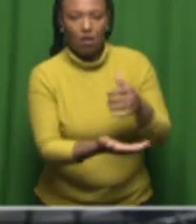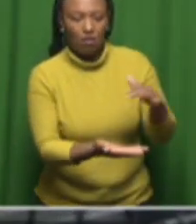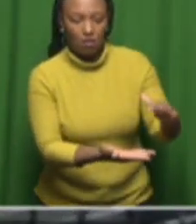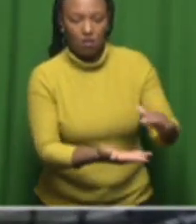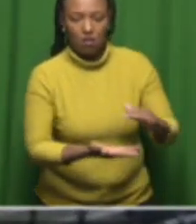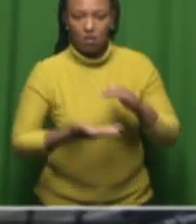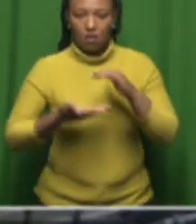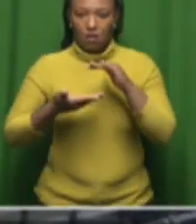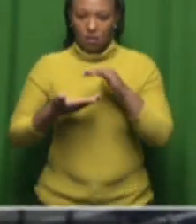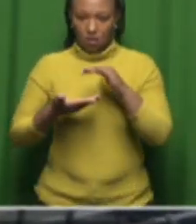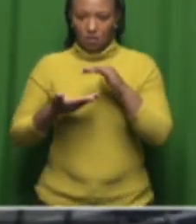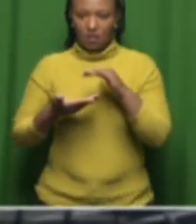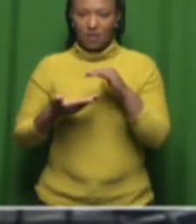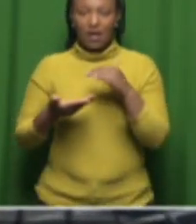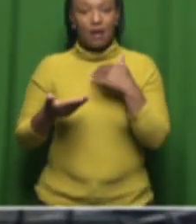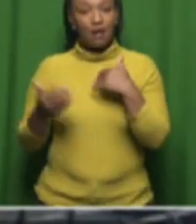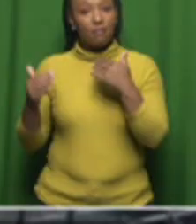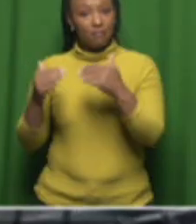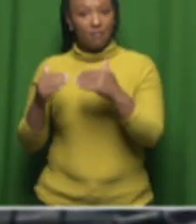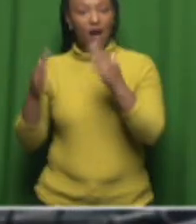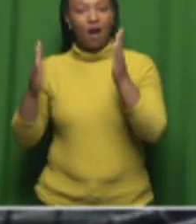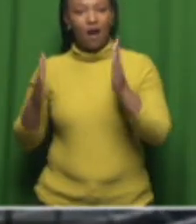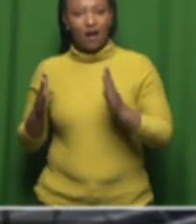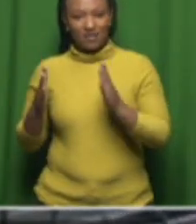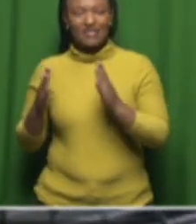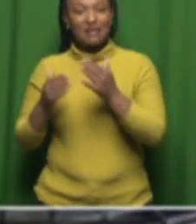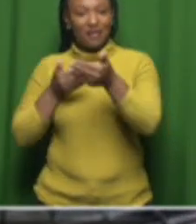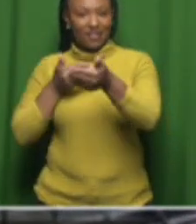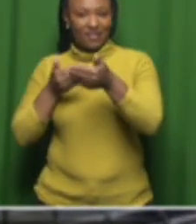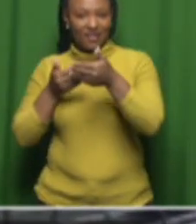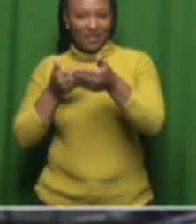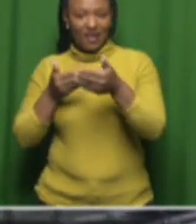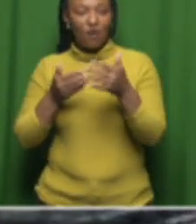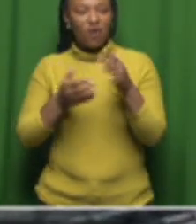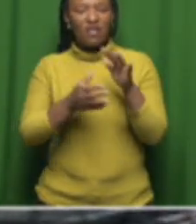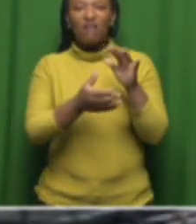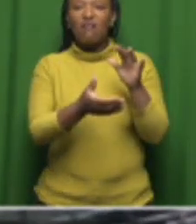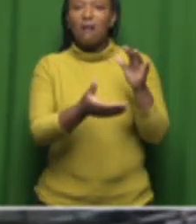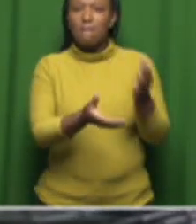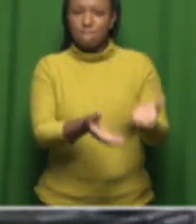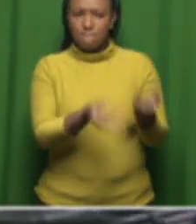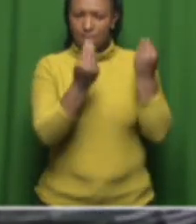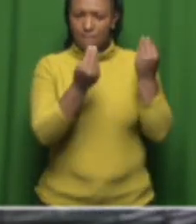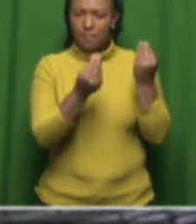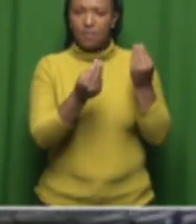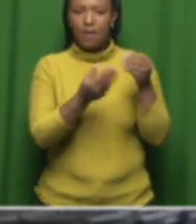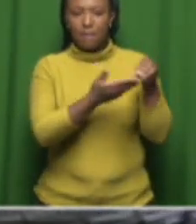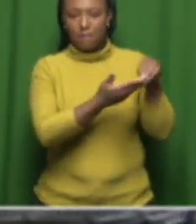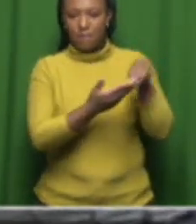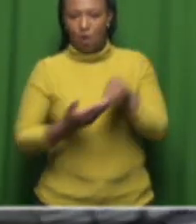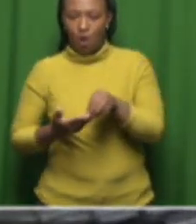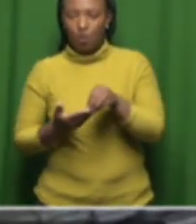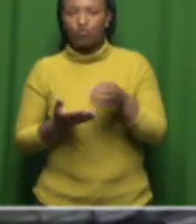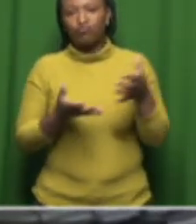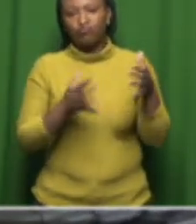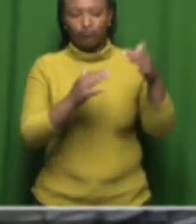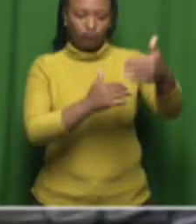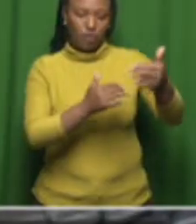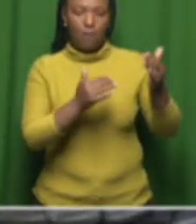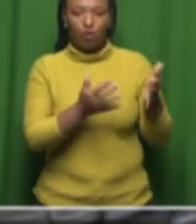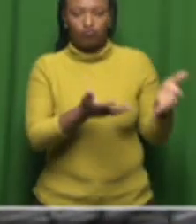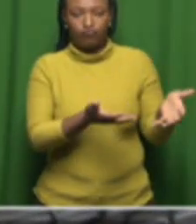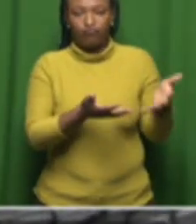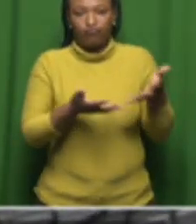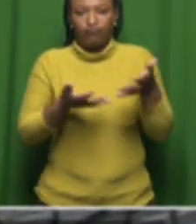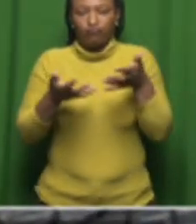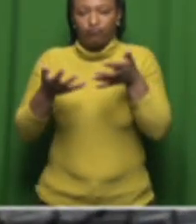just one stop. Luckily, I live in Colchester, because that's where they captured it. And then I just brought it in this morning in the box that are provided